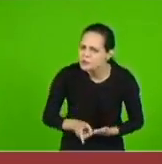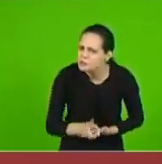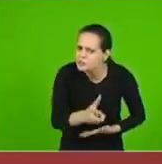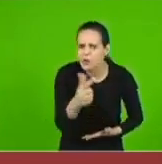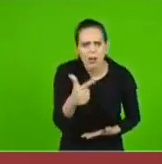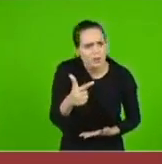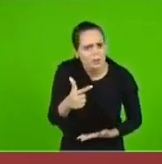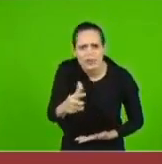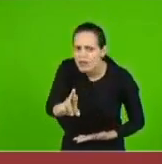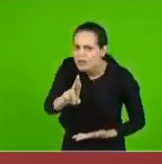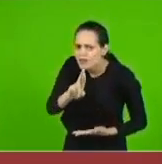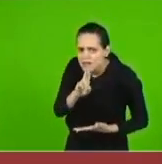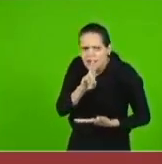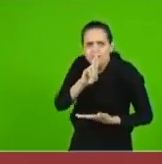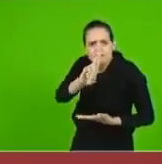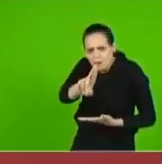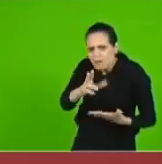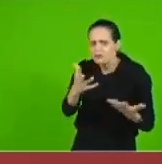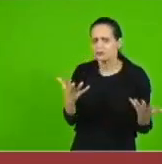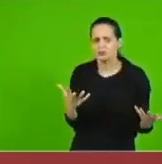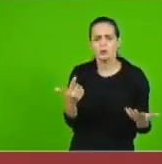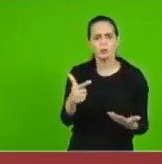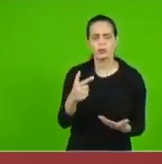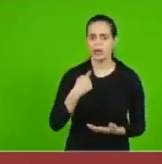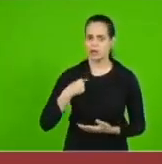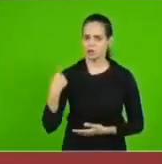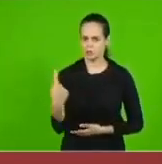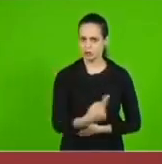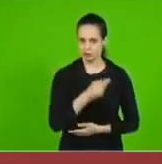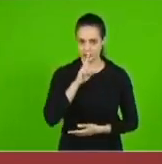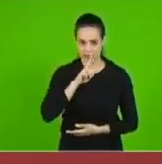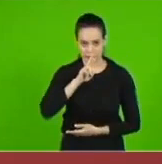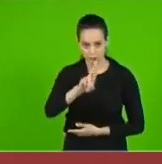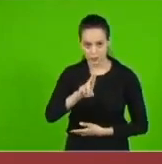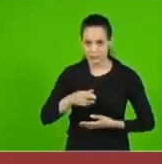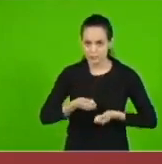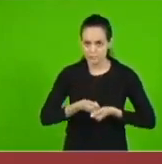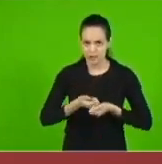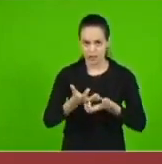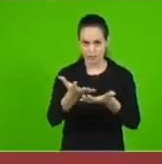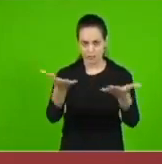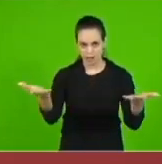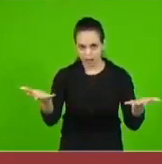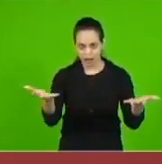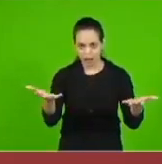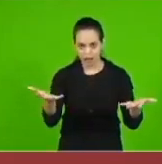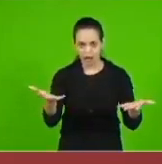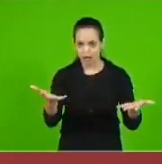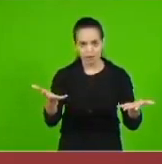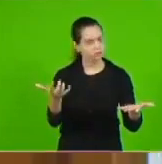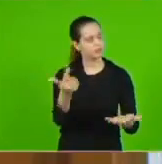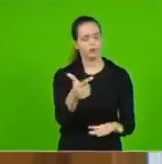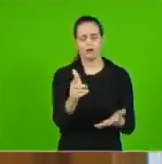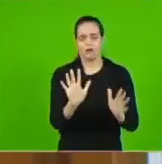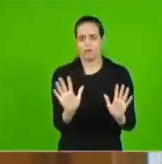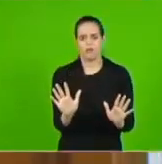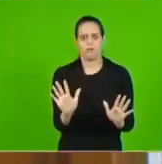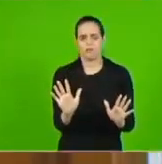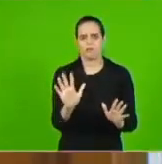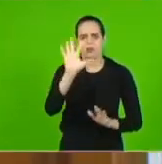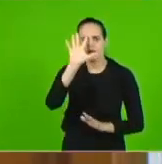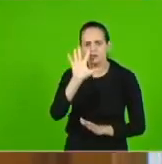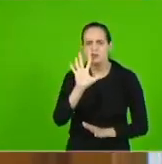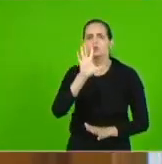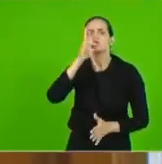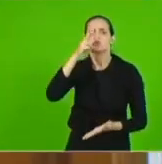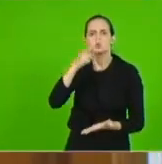like this? Don't we have an answer for this? And we are not here to give we don't want to give,